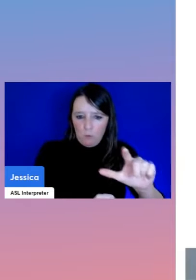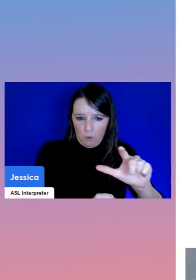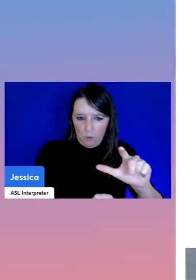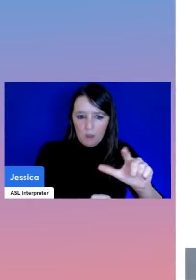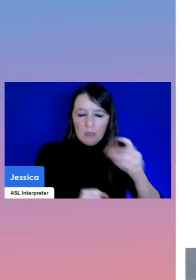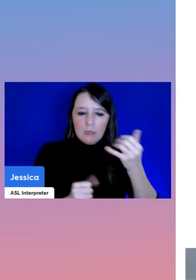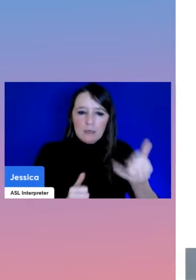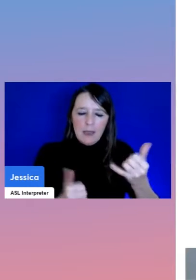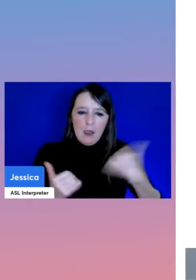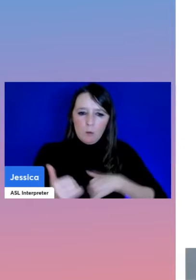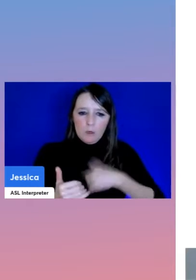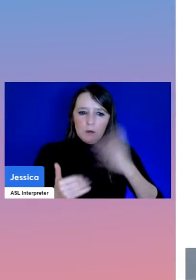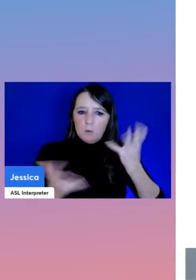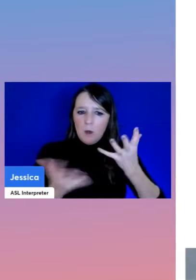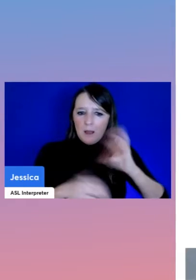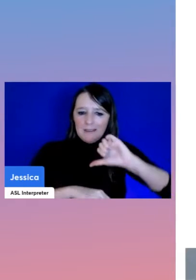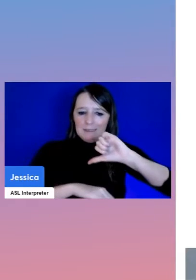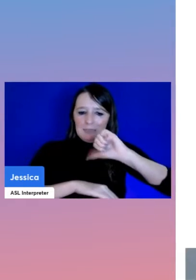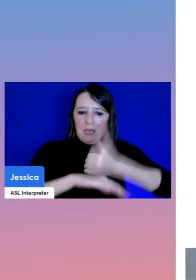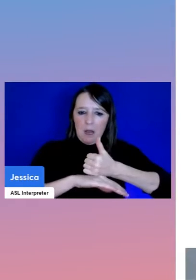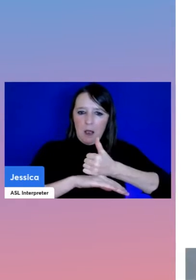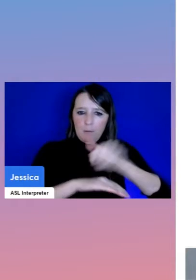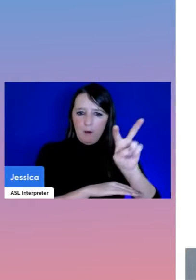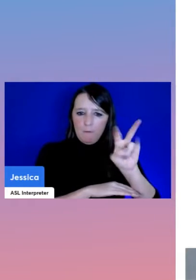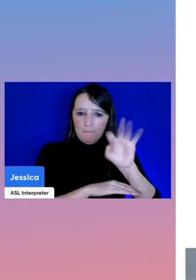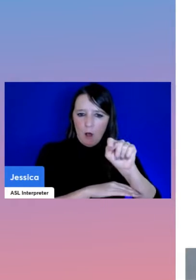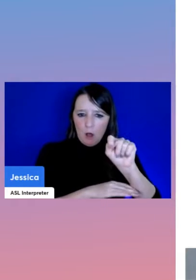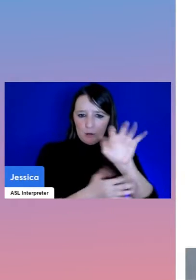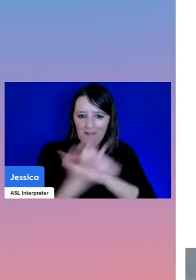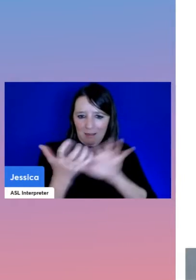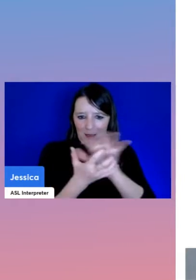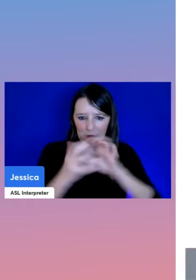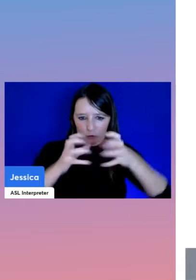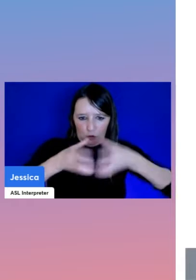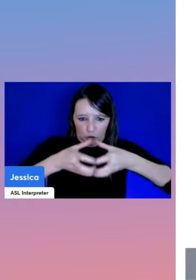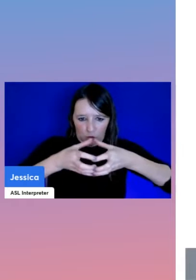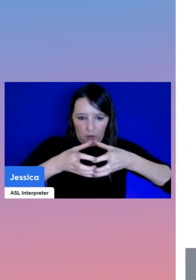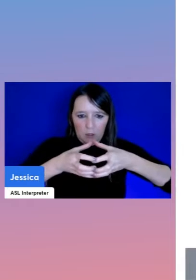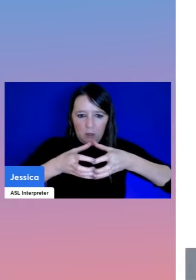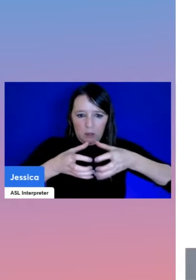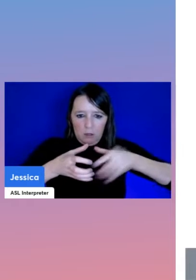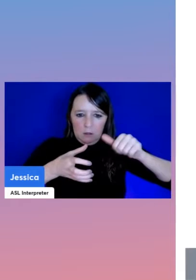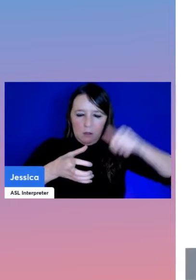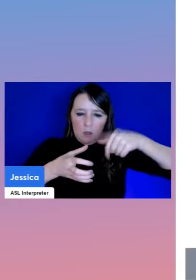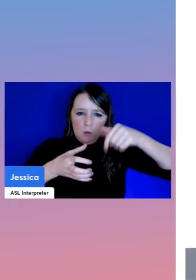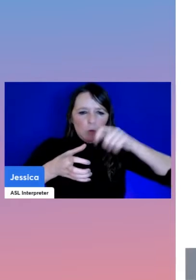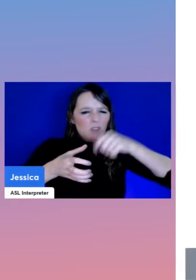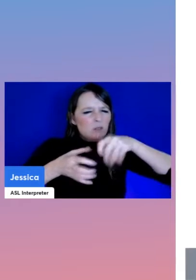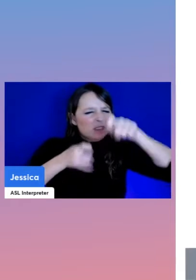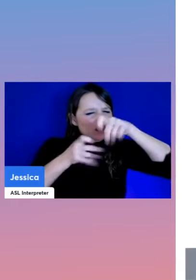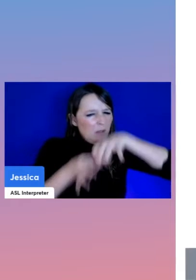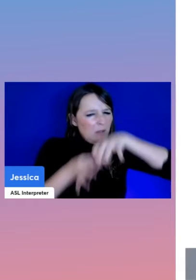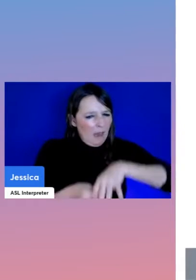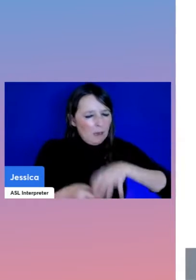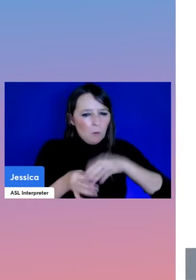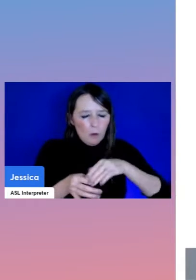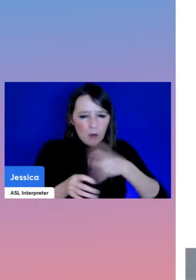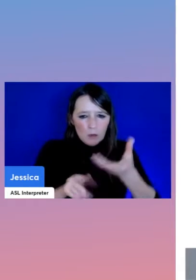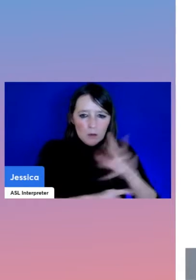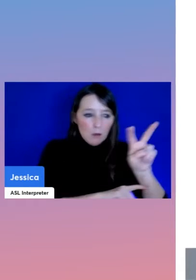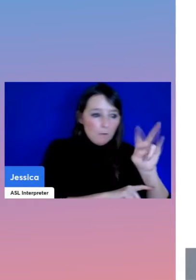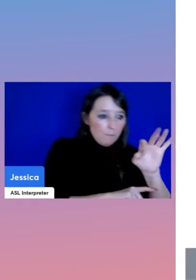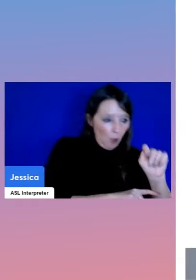up a Vault cluster using Ansible. As we dive deeper, we'll talk about the synergy between